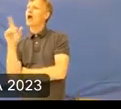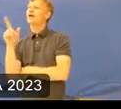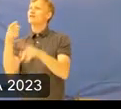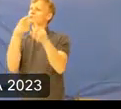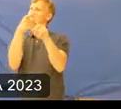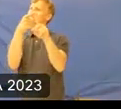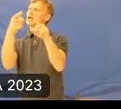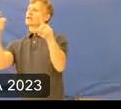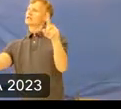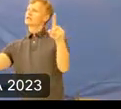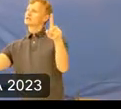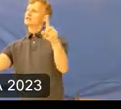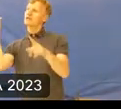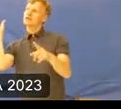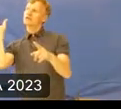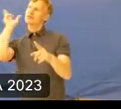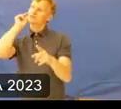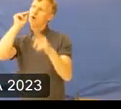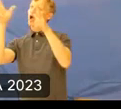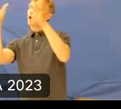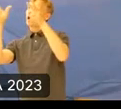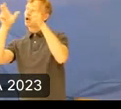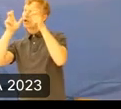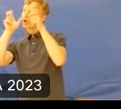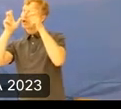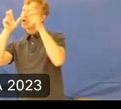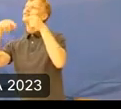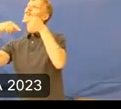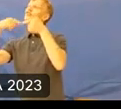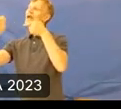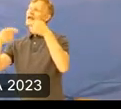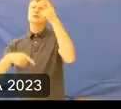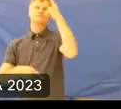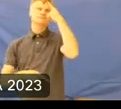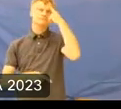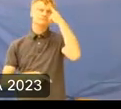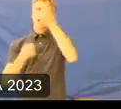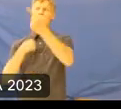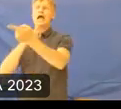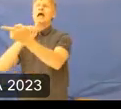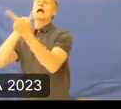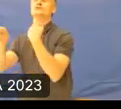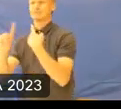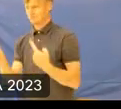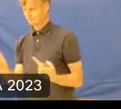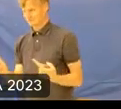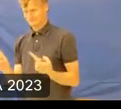was it? A question. So now I need to answer. I've got to retrieve all the bits for the